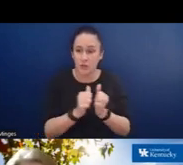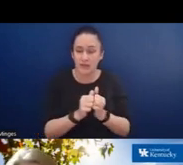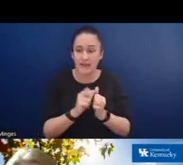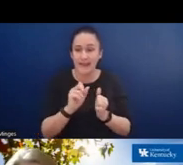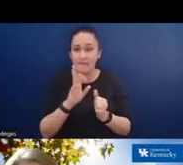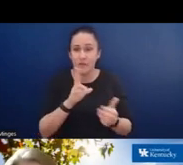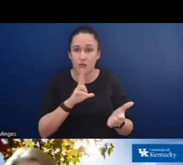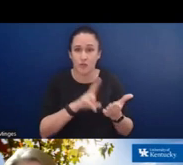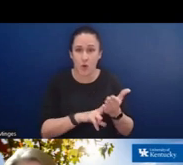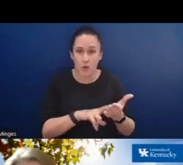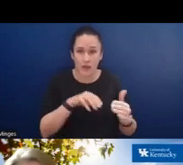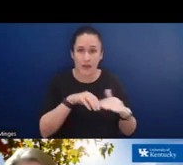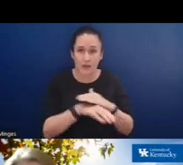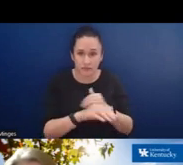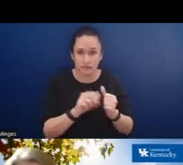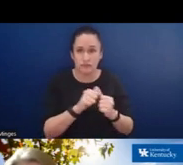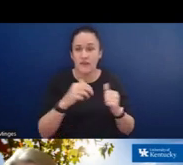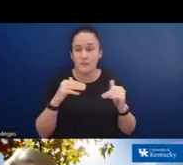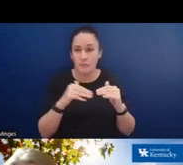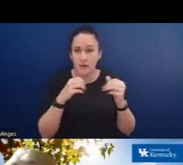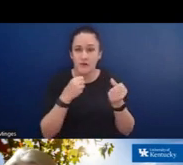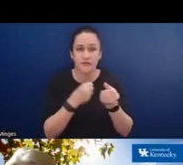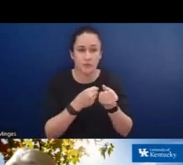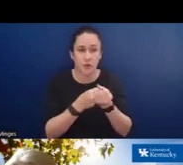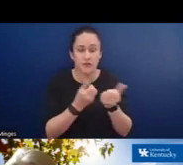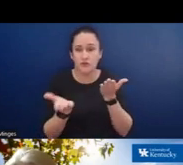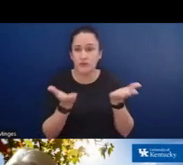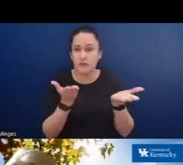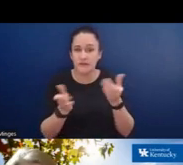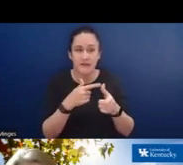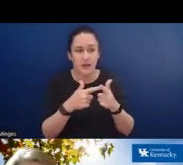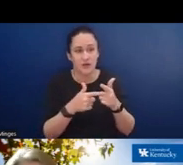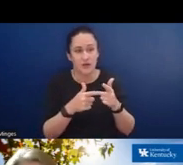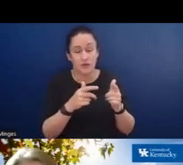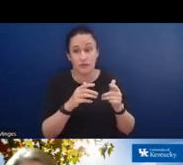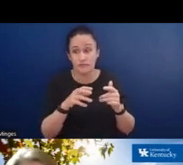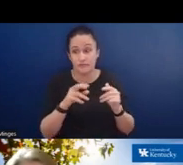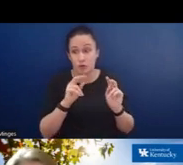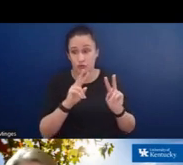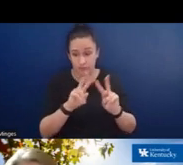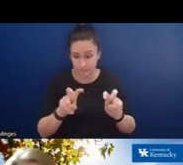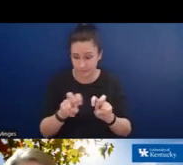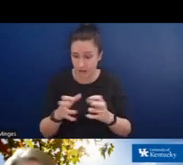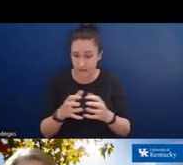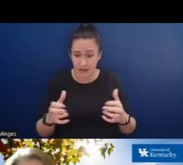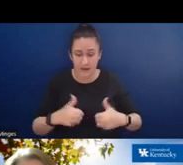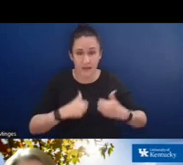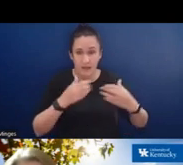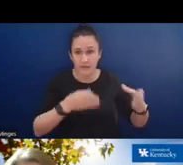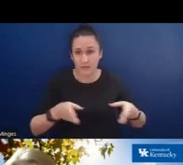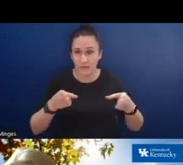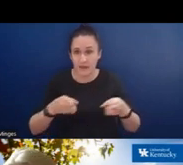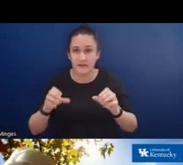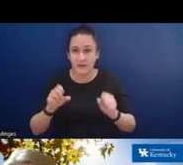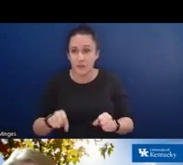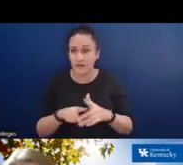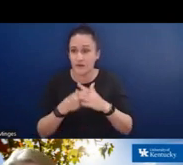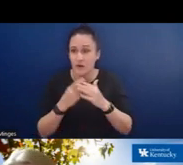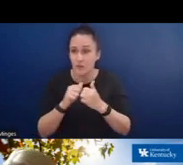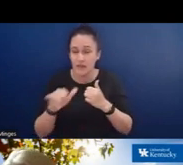enrolling in peer support services, you're looking at a lot of life plans, right? And so this could be start of it, of how